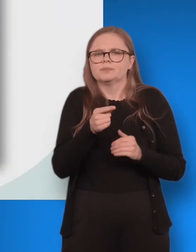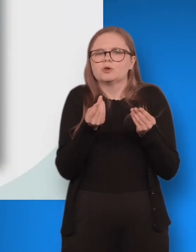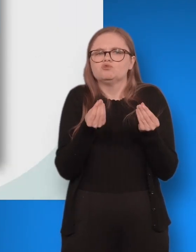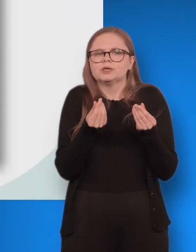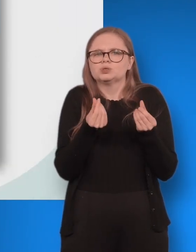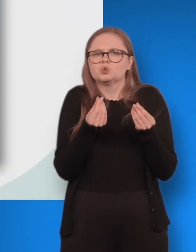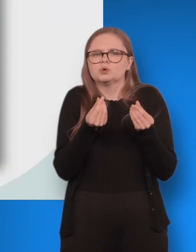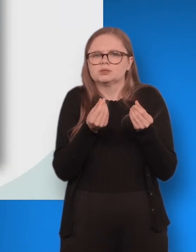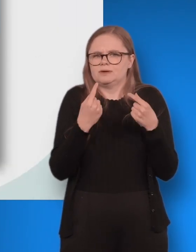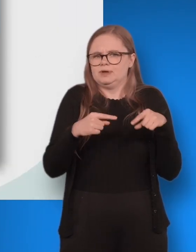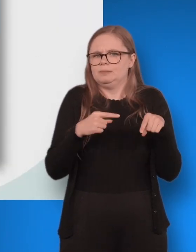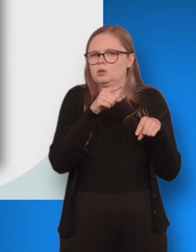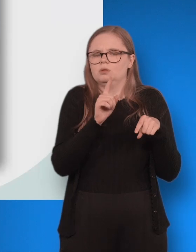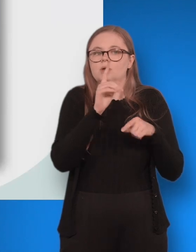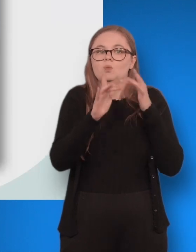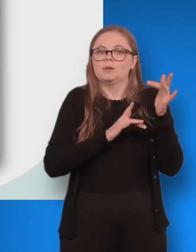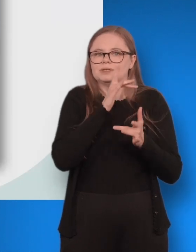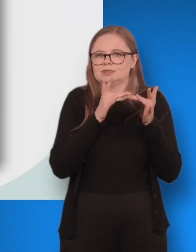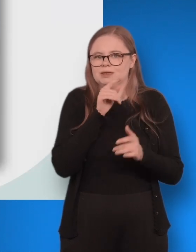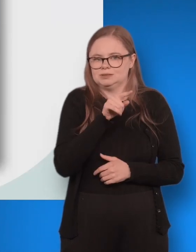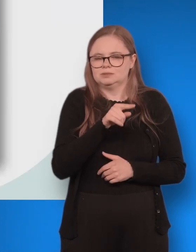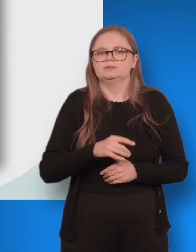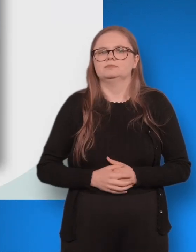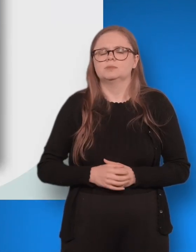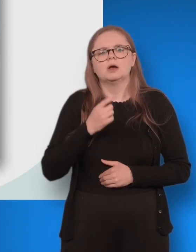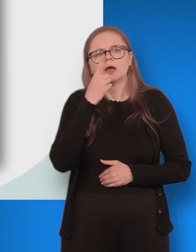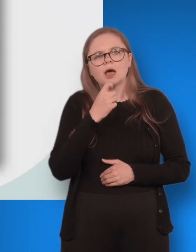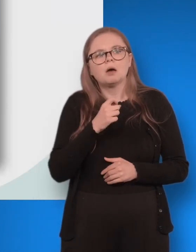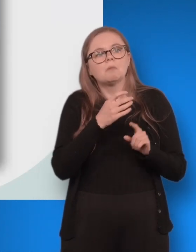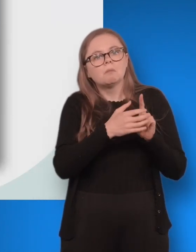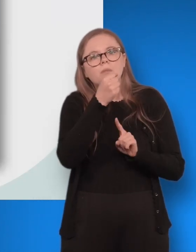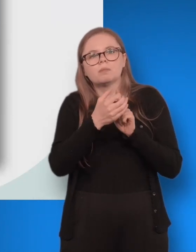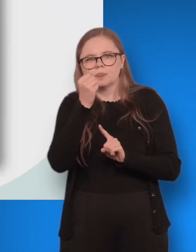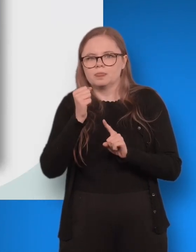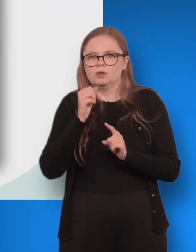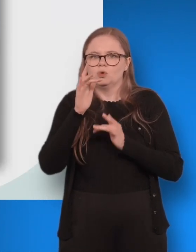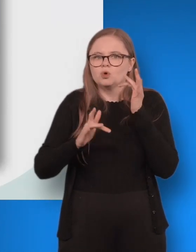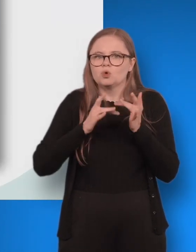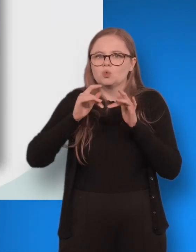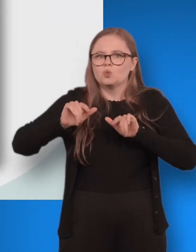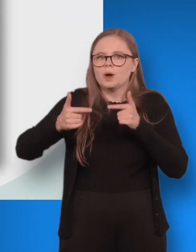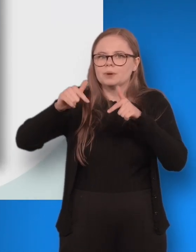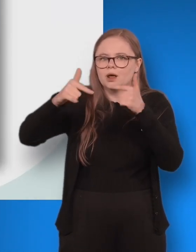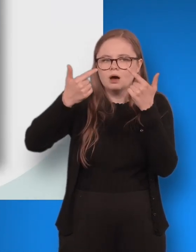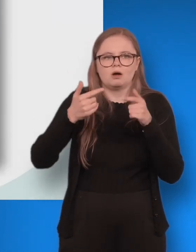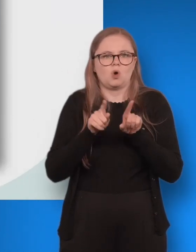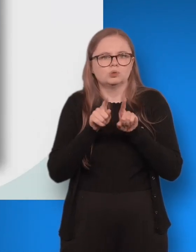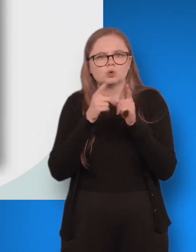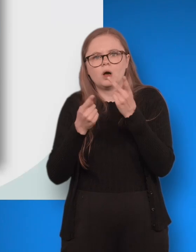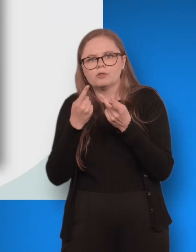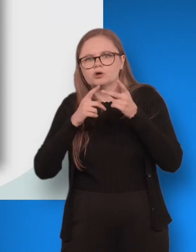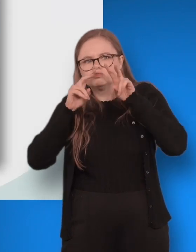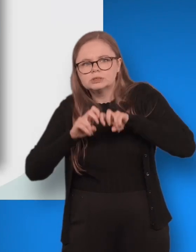bank, the website, the resources, where you can find these webinars and also a wealth of other briefings, research,